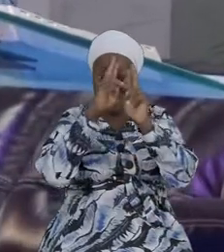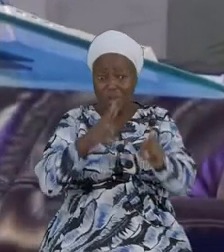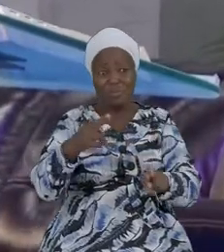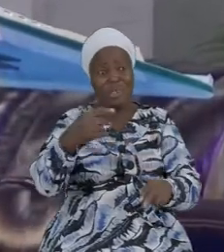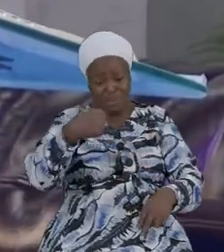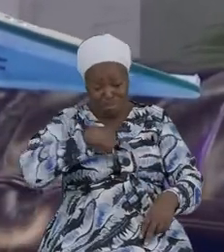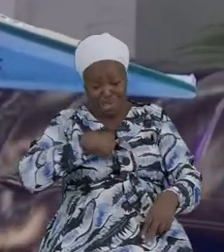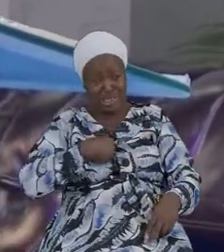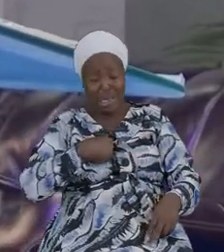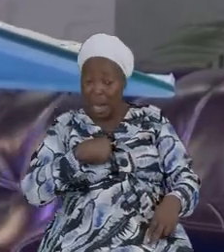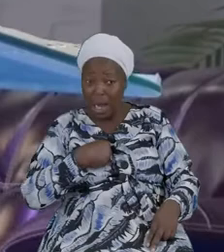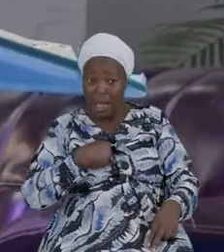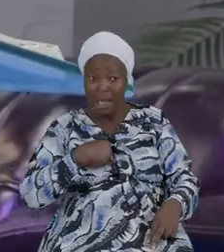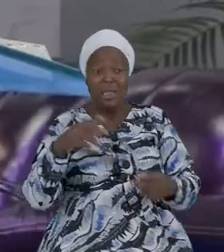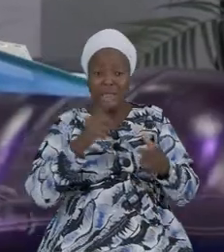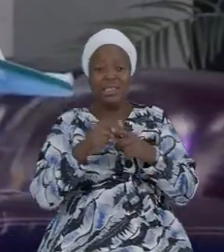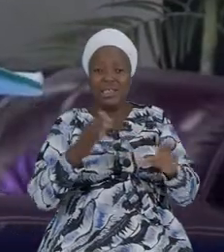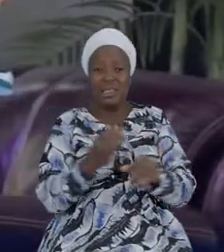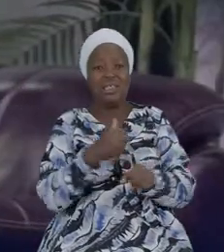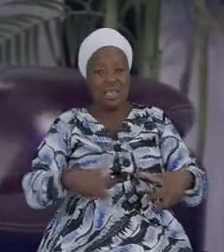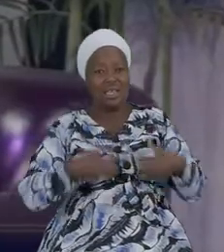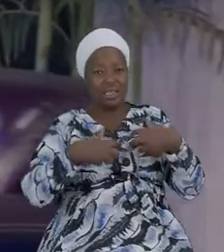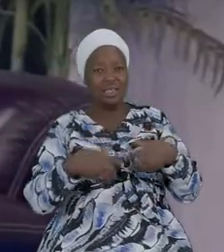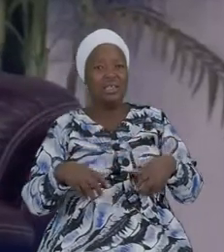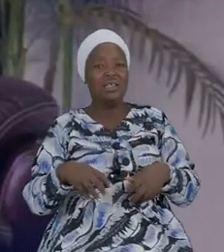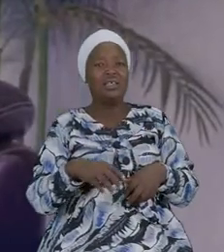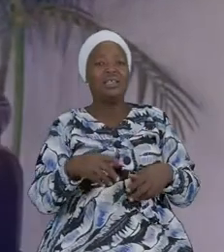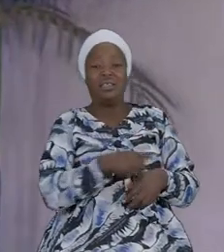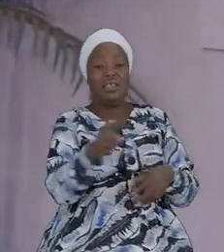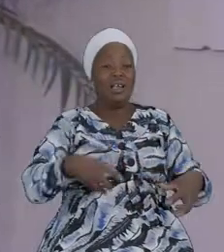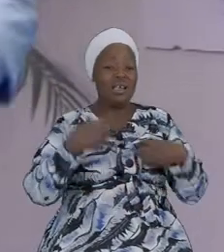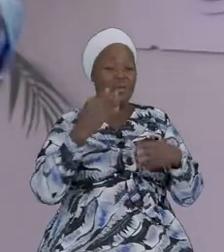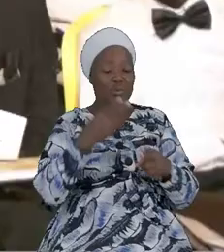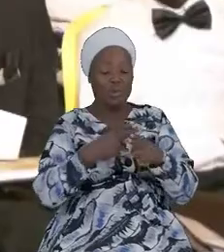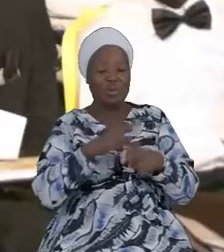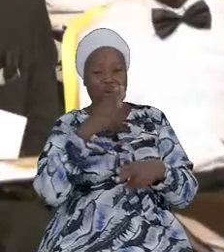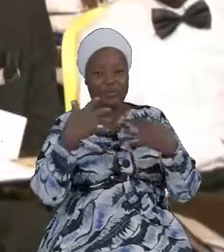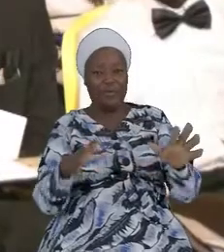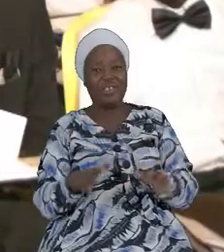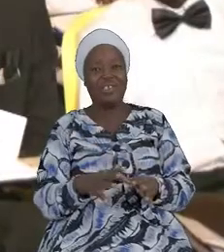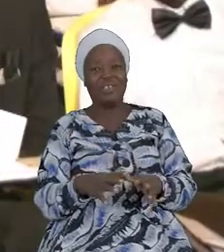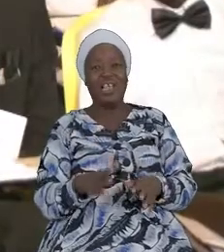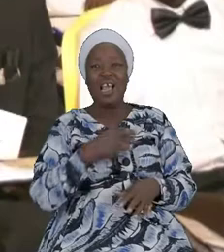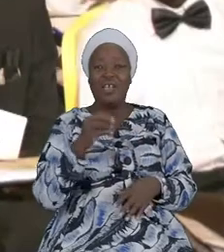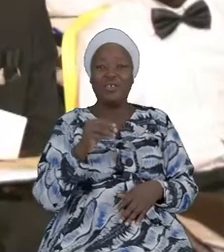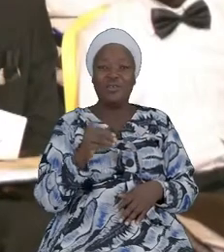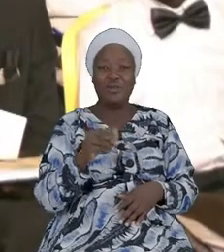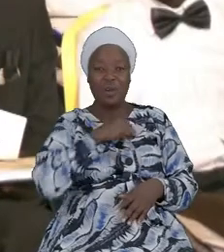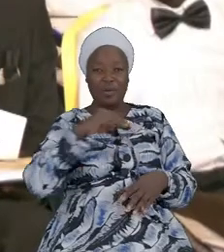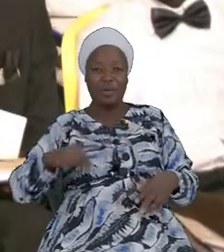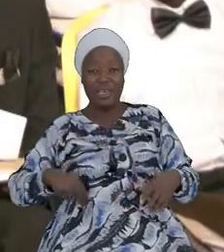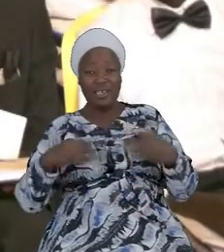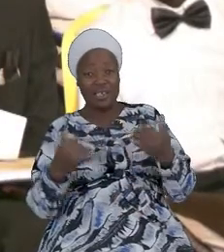my threat. They get angry, their anger will soon be over. And so Nebuchadnezzar